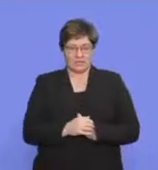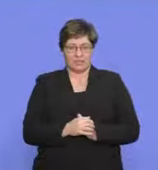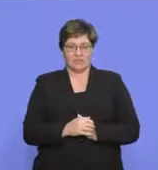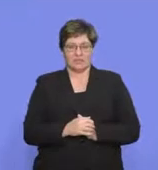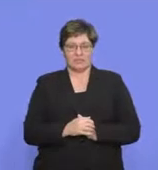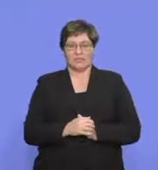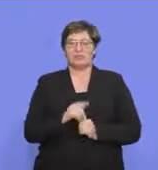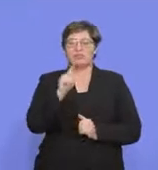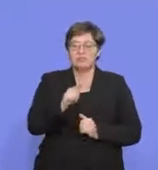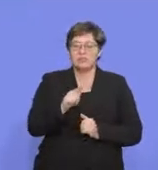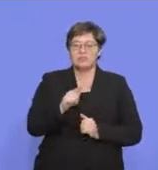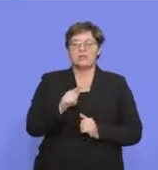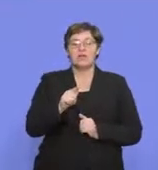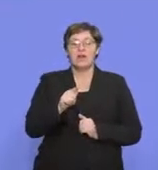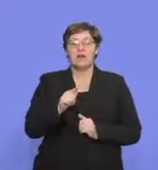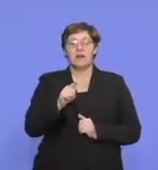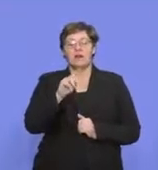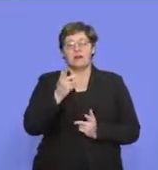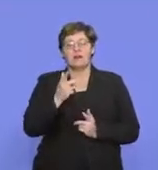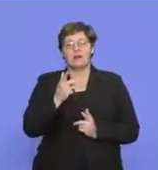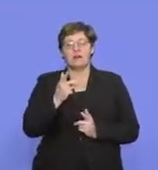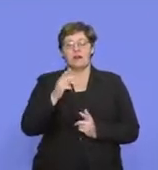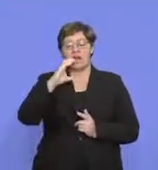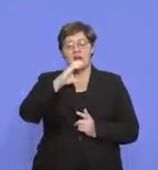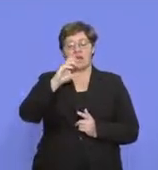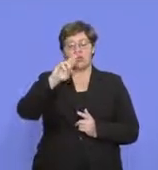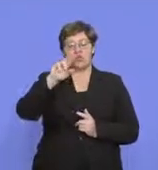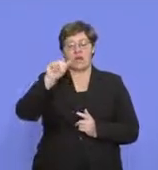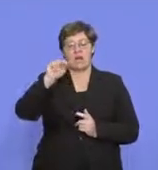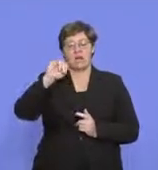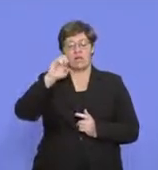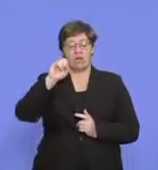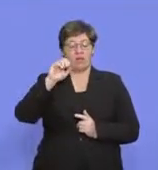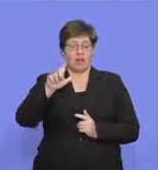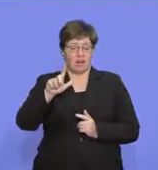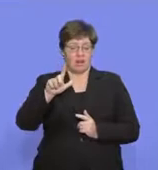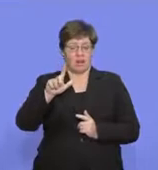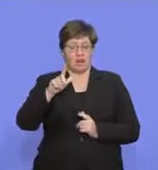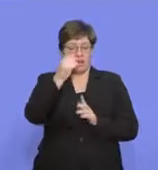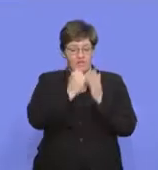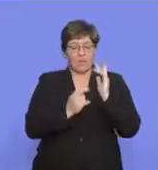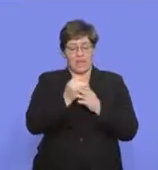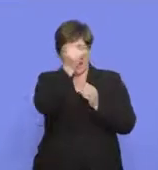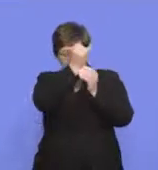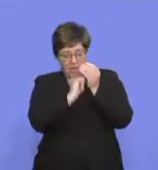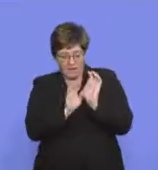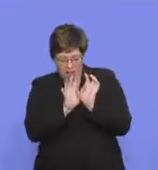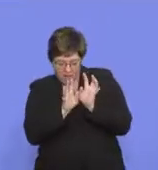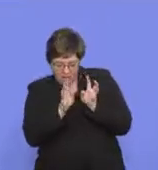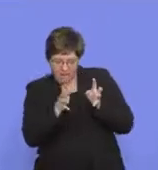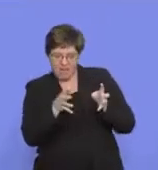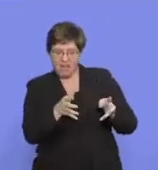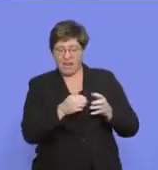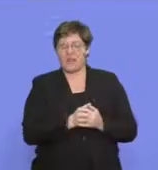These spinal nerves here, not spinal, cranial nerves here, spinal nerves here from the spinal cord,